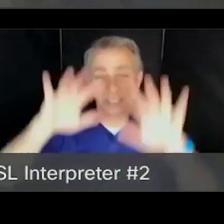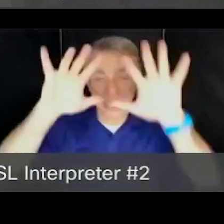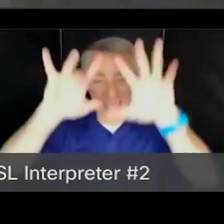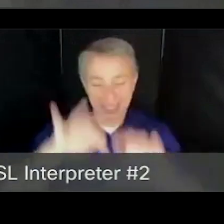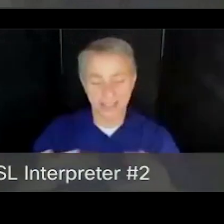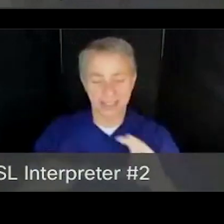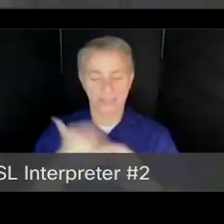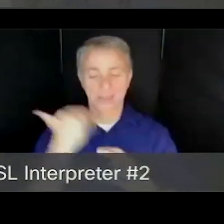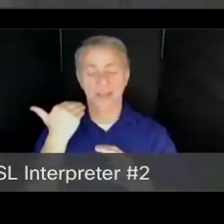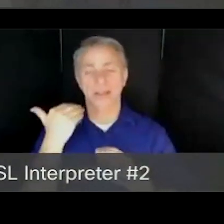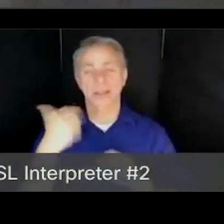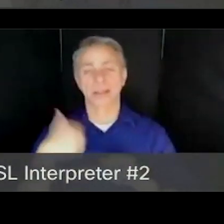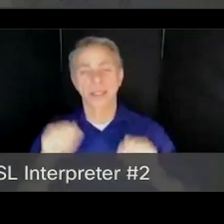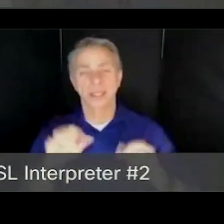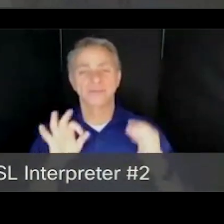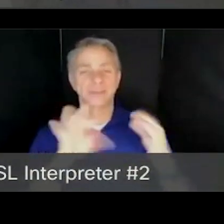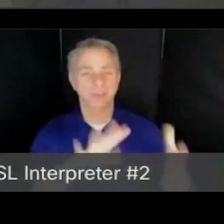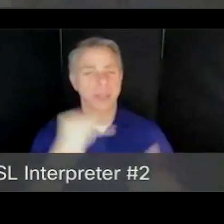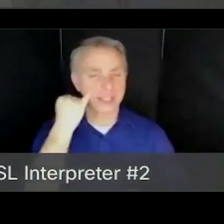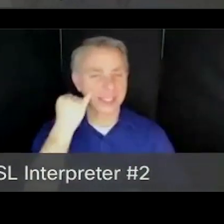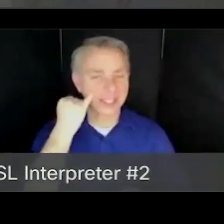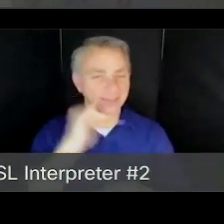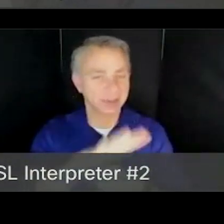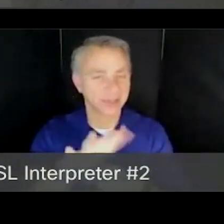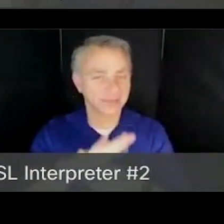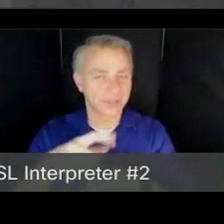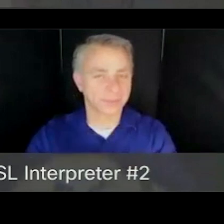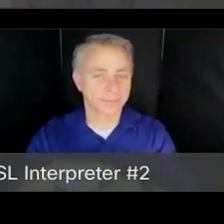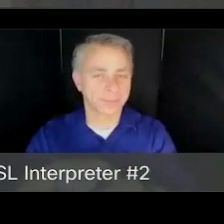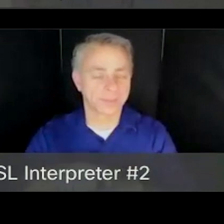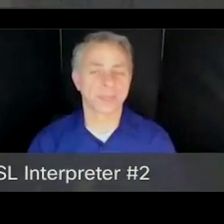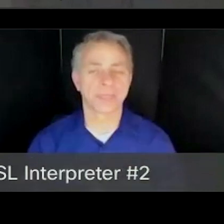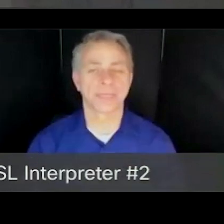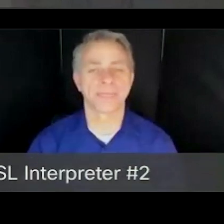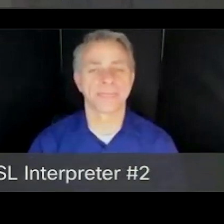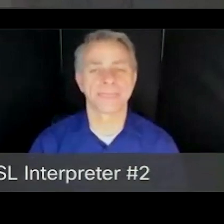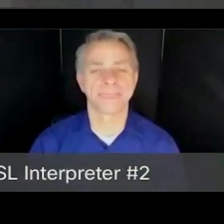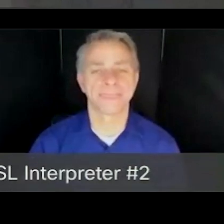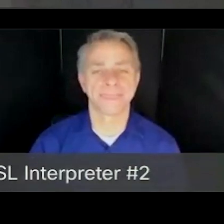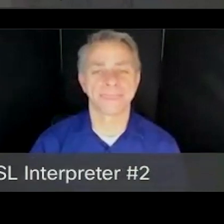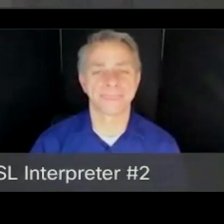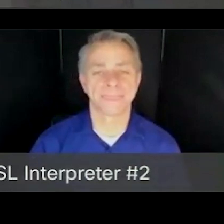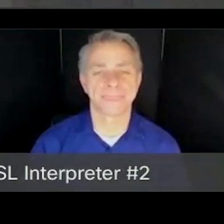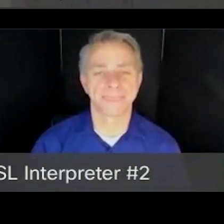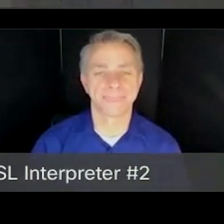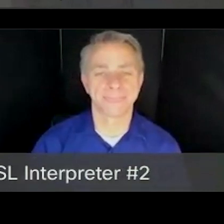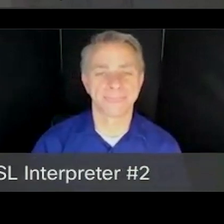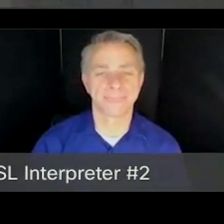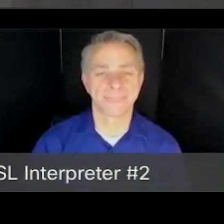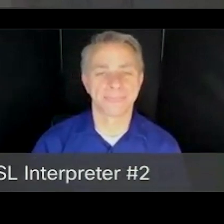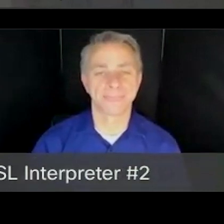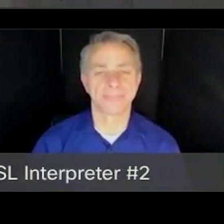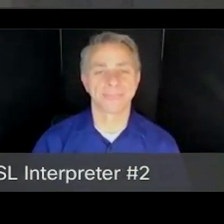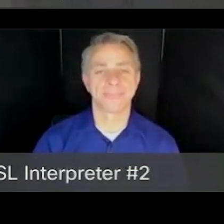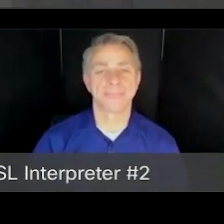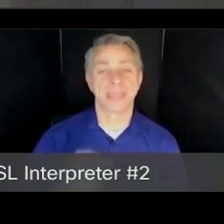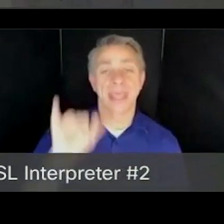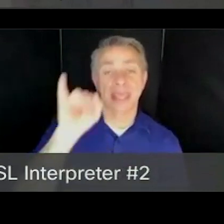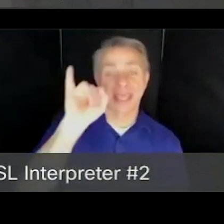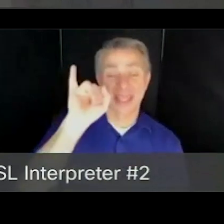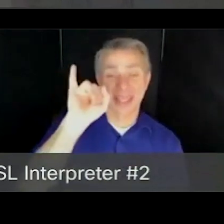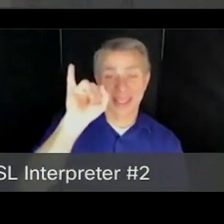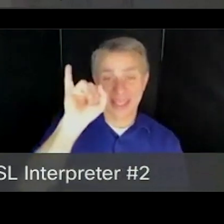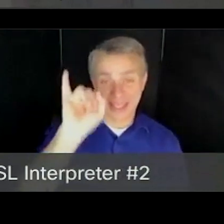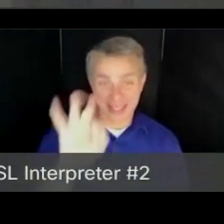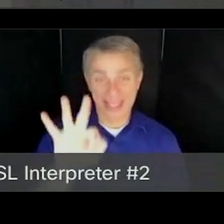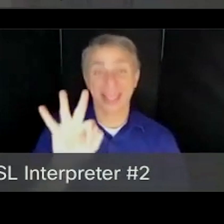And if you do submit and you do not receive award, we will discuss your reviews